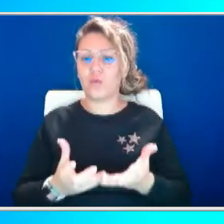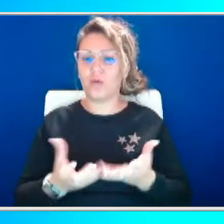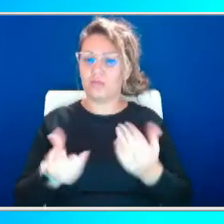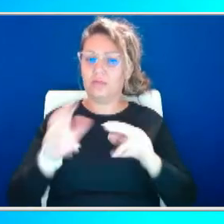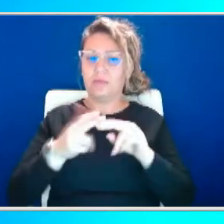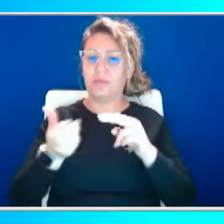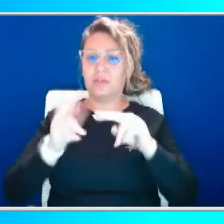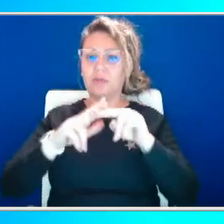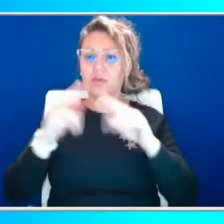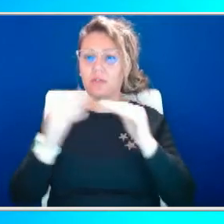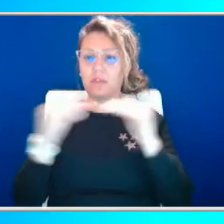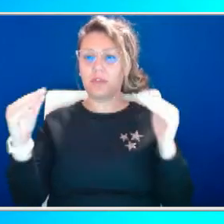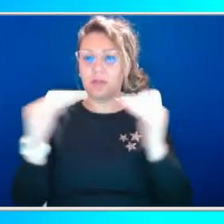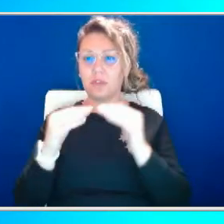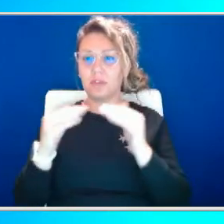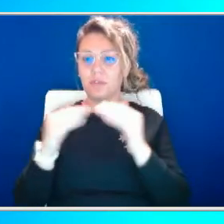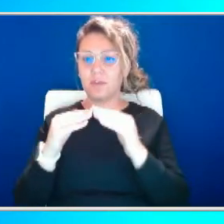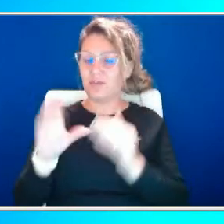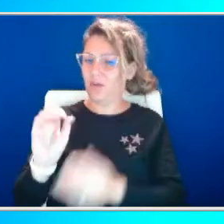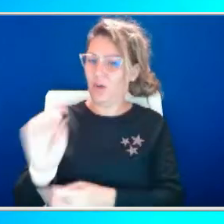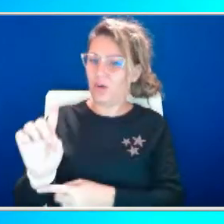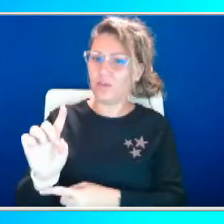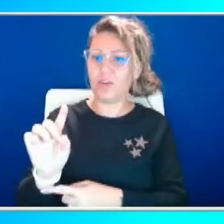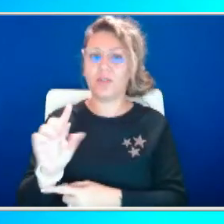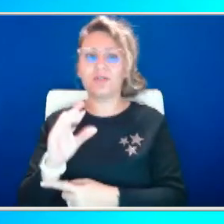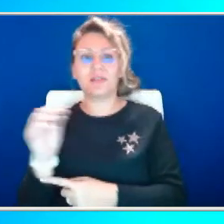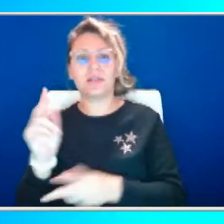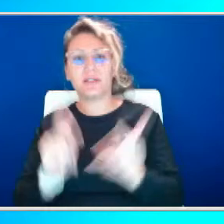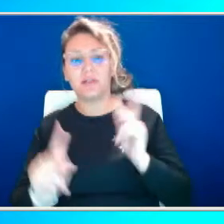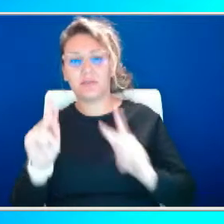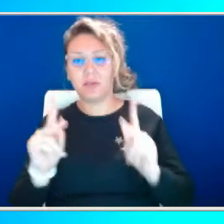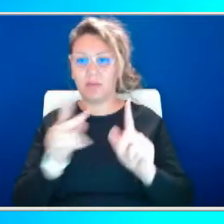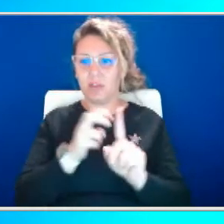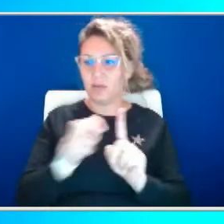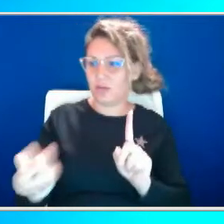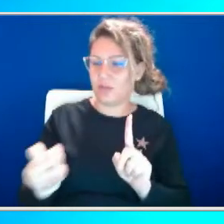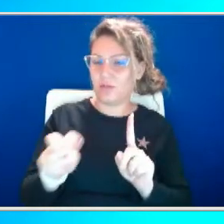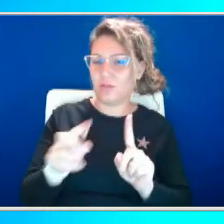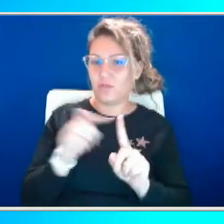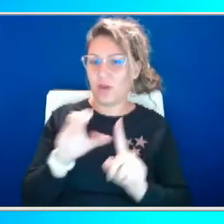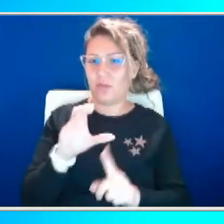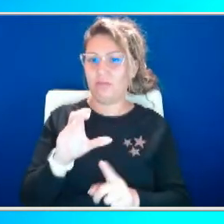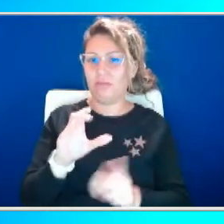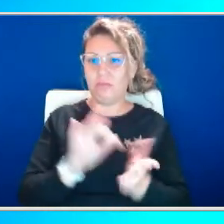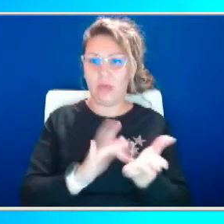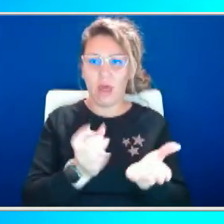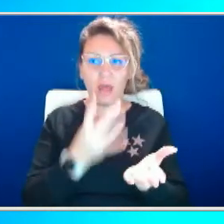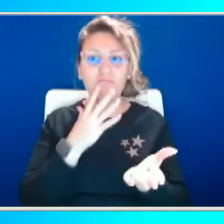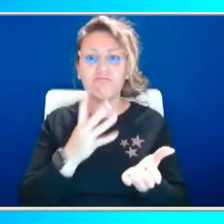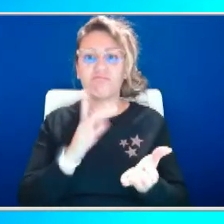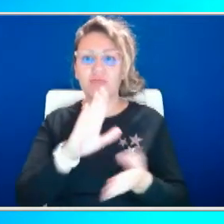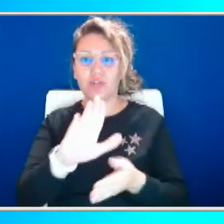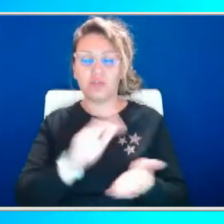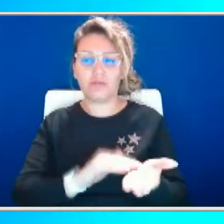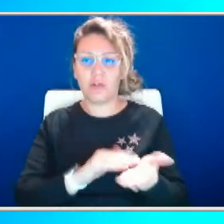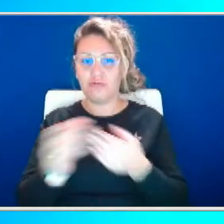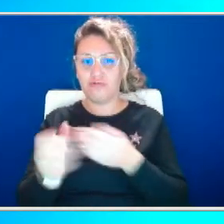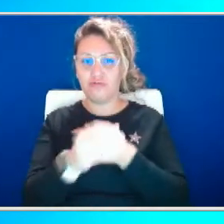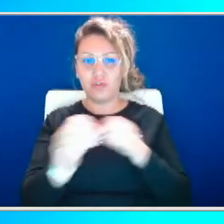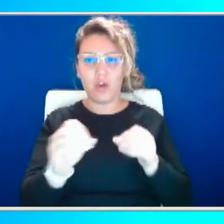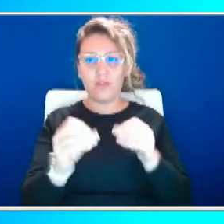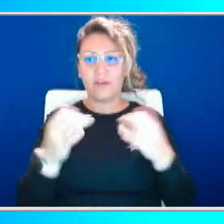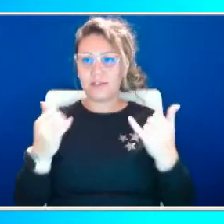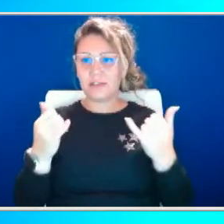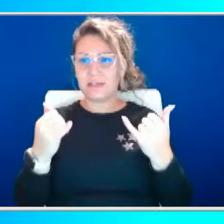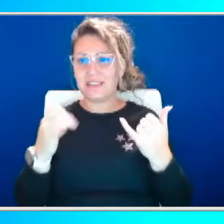of opioid overdoses and people kind of transitioning from the opioids that they were able to get, in their doctor's office. And, now that spigot's been